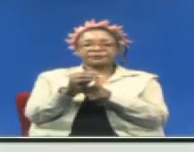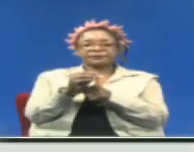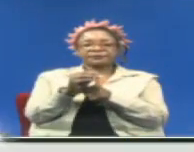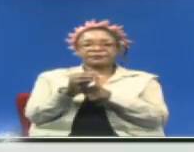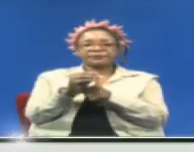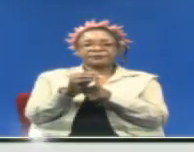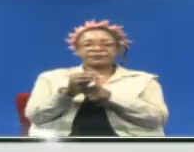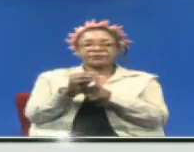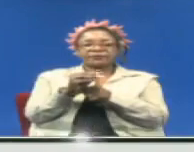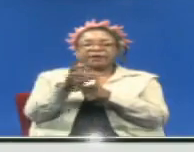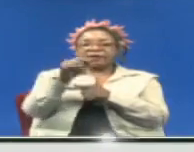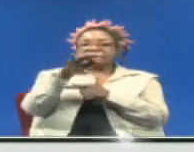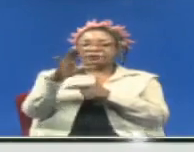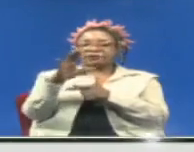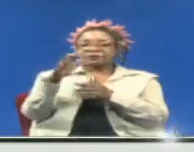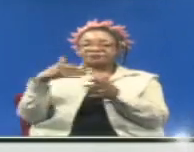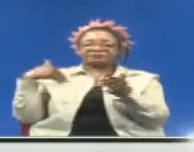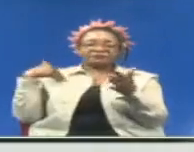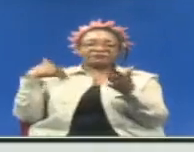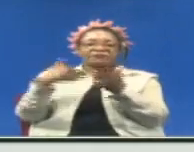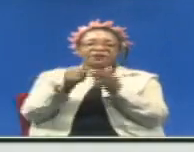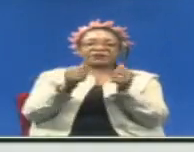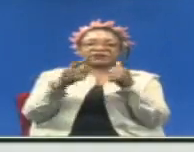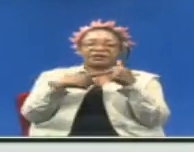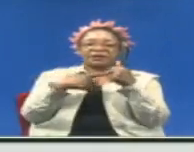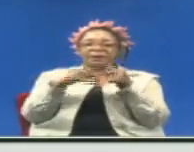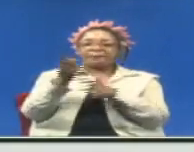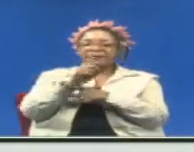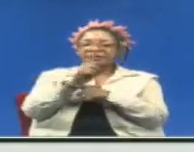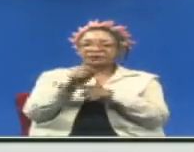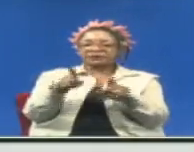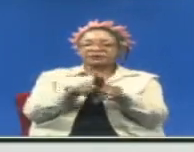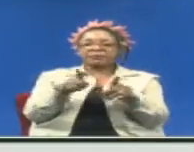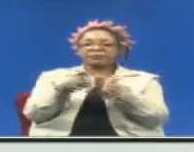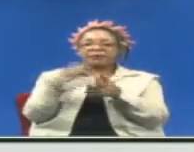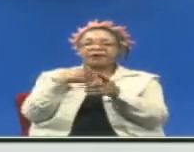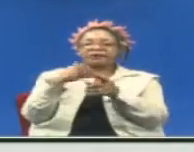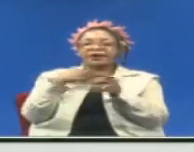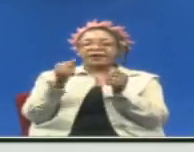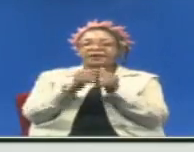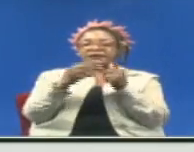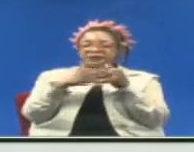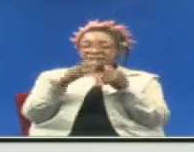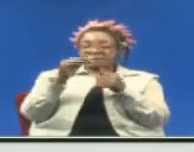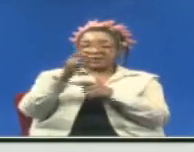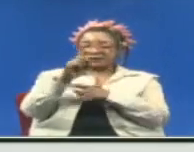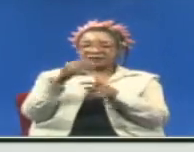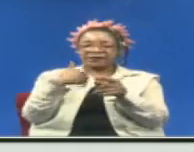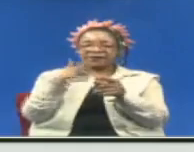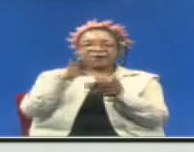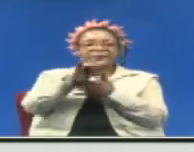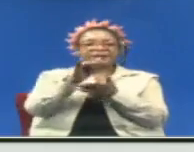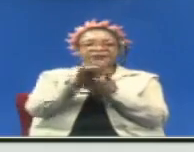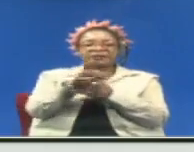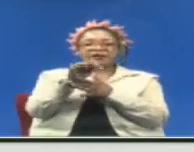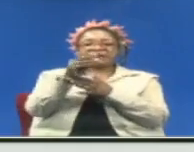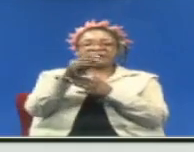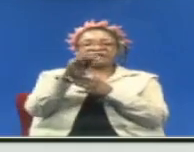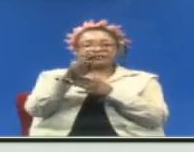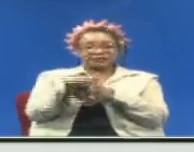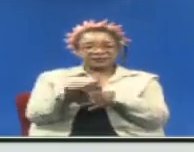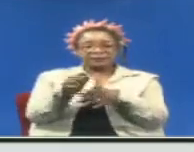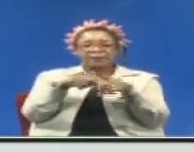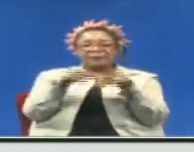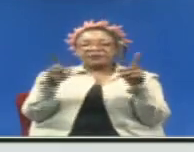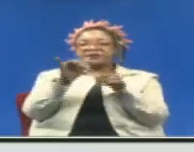Ingwe huffed and puffed for 60 minutes and were finally rewarded in the 90th minute as substitute Cliff Nyakea halved the deficit, but it